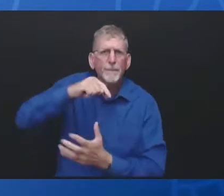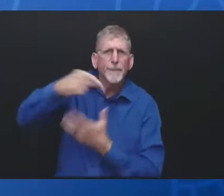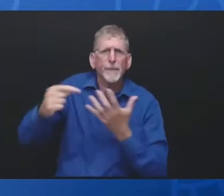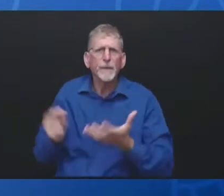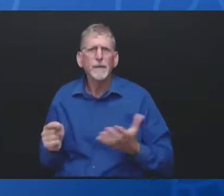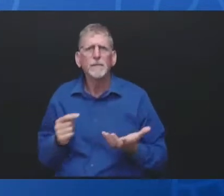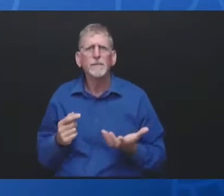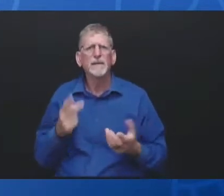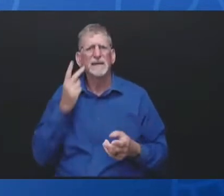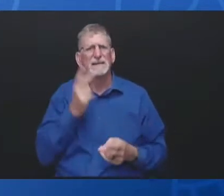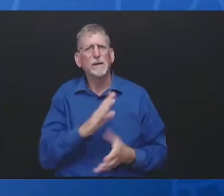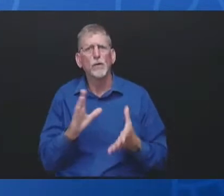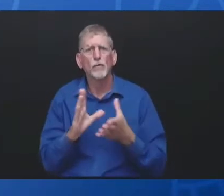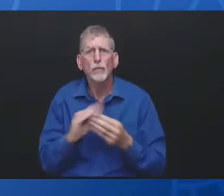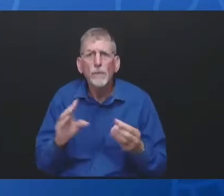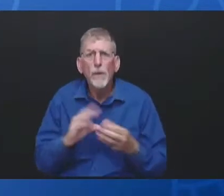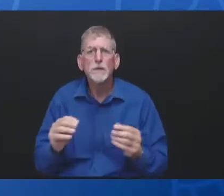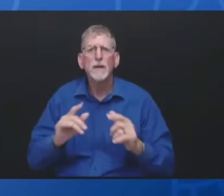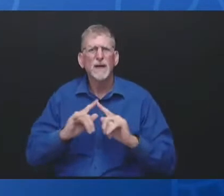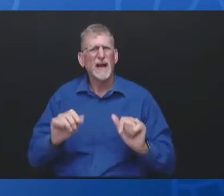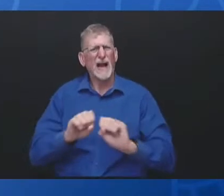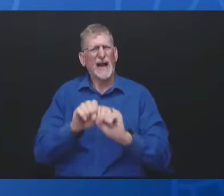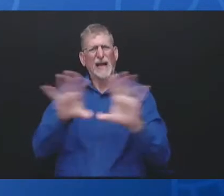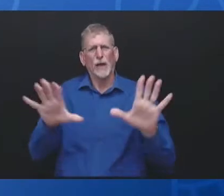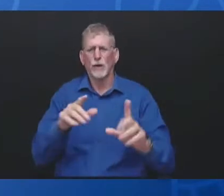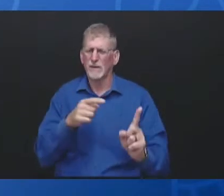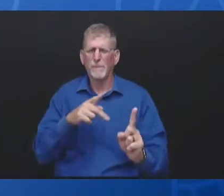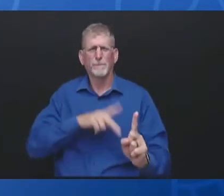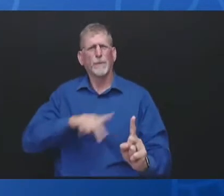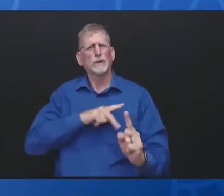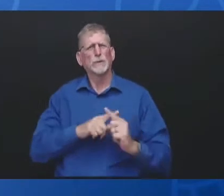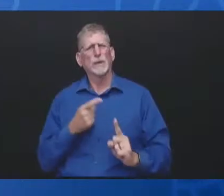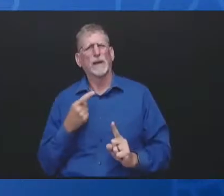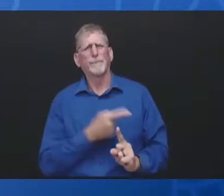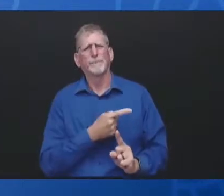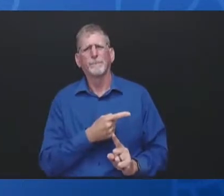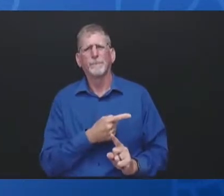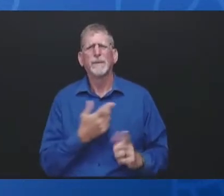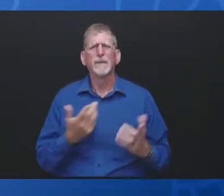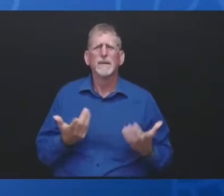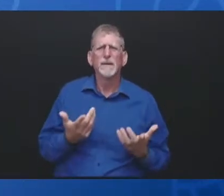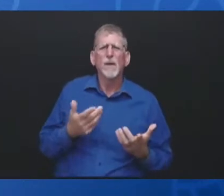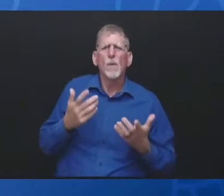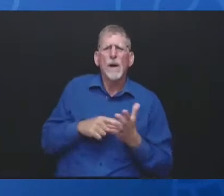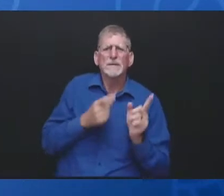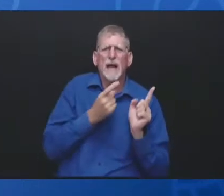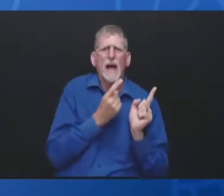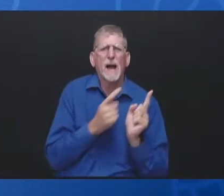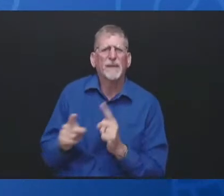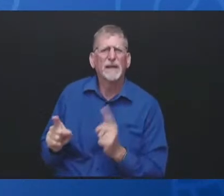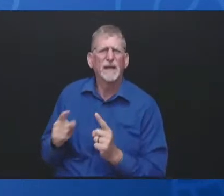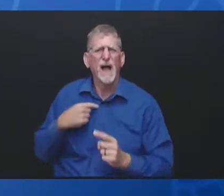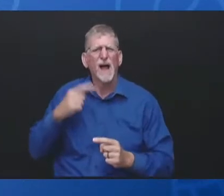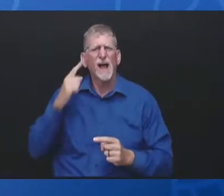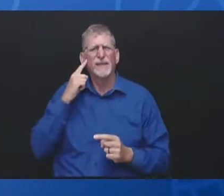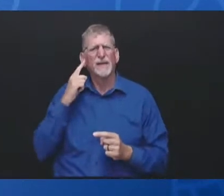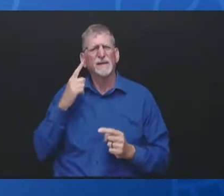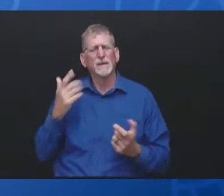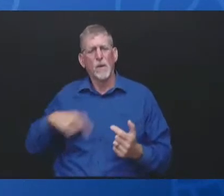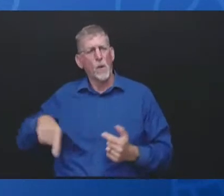in the nature of what is occurring. And I think that that's what we all appreciate about him. If the